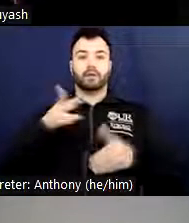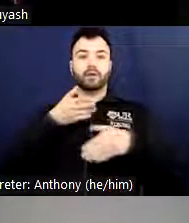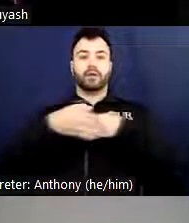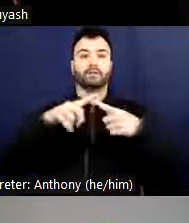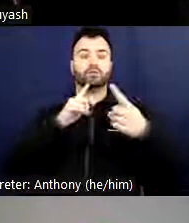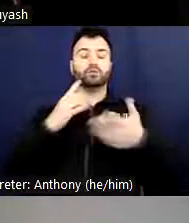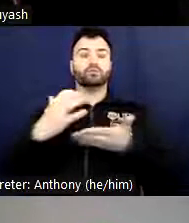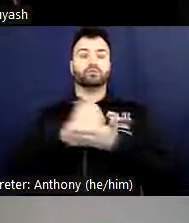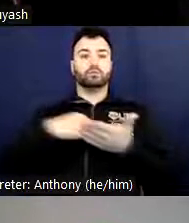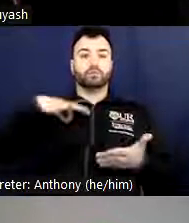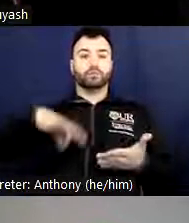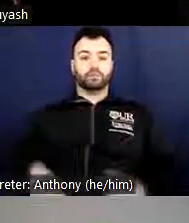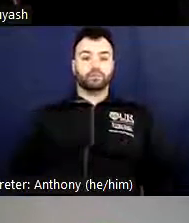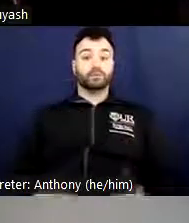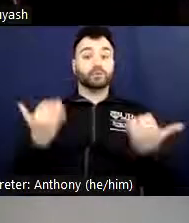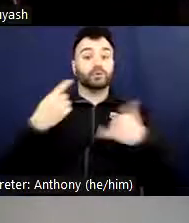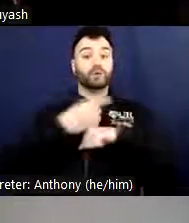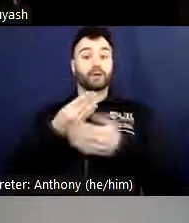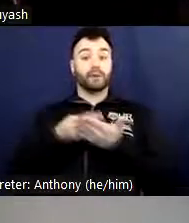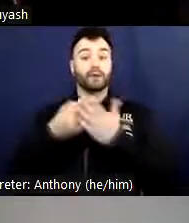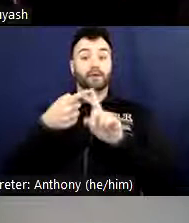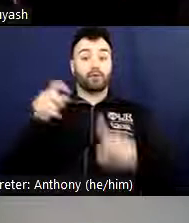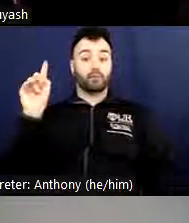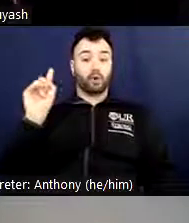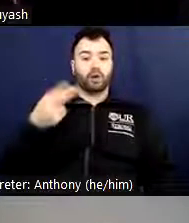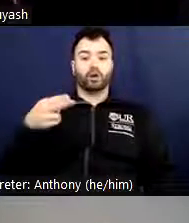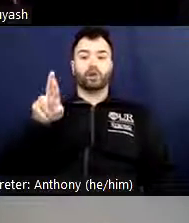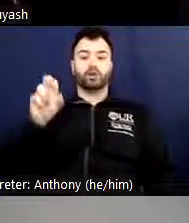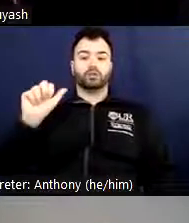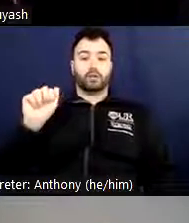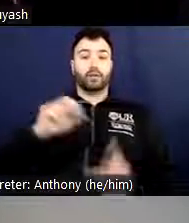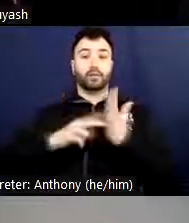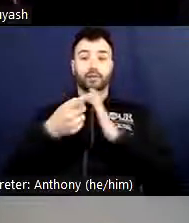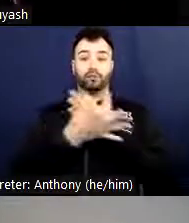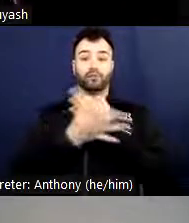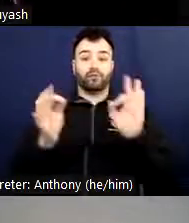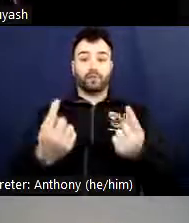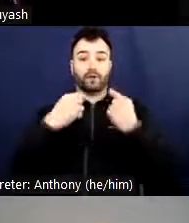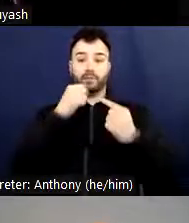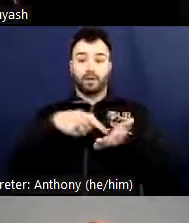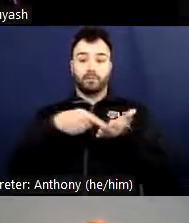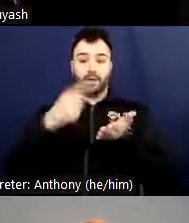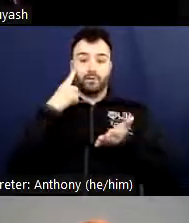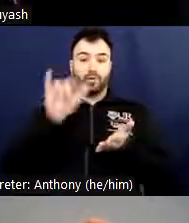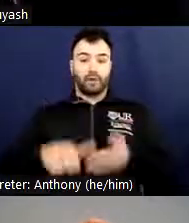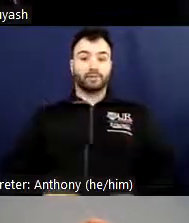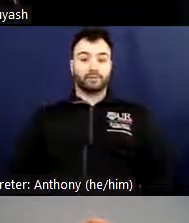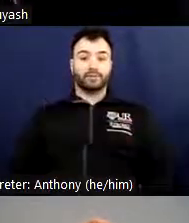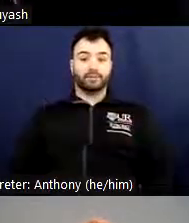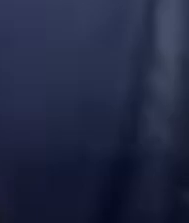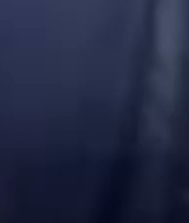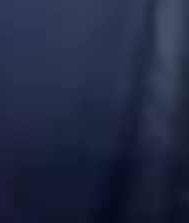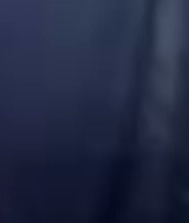only HRSA funding here today, which allows you to attend for free. So thanks for being here. So now I'm going to take my slides down and invite